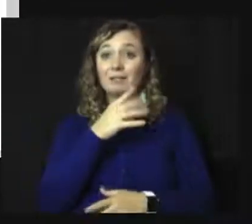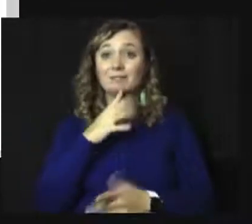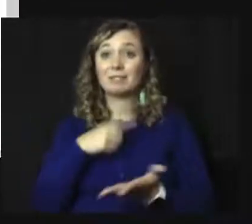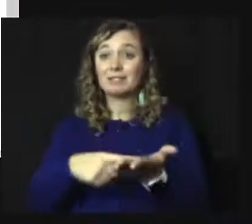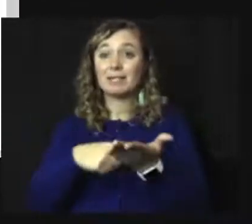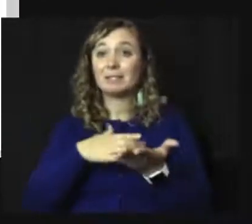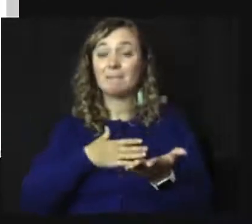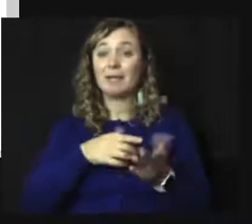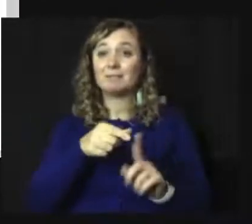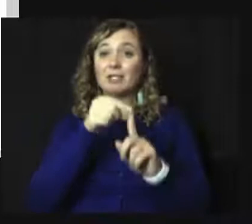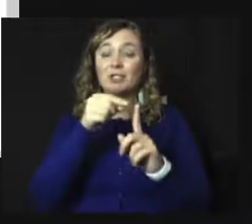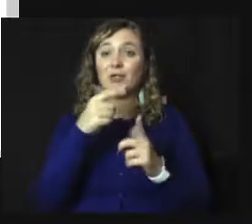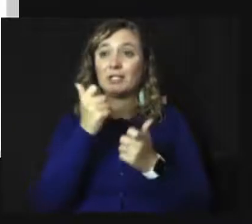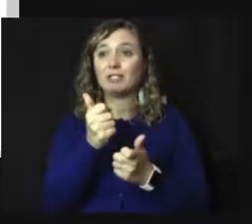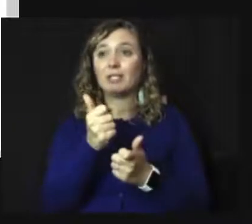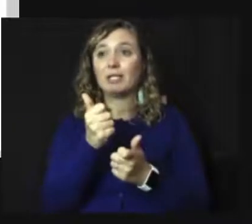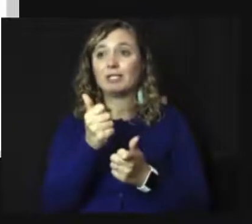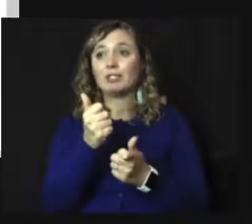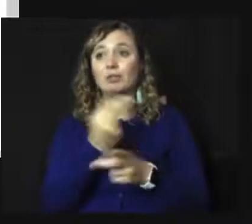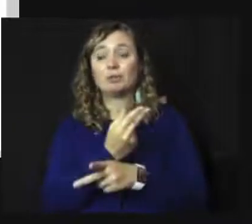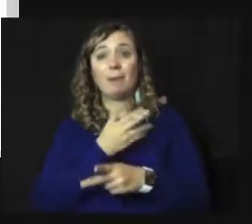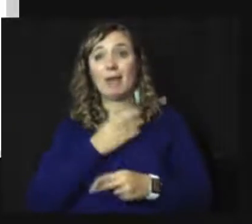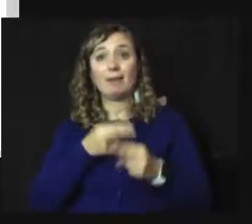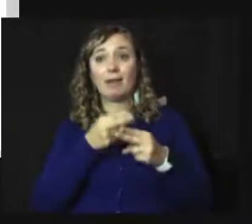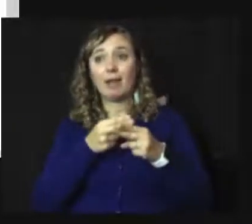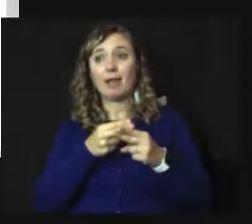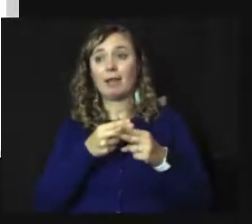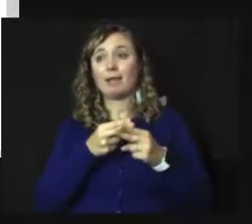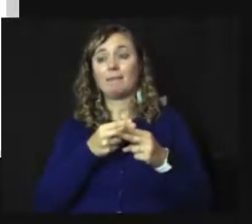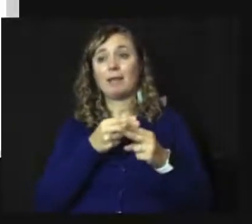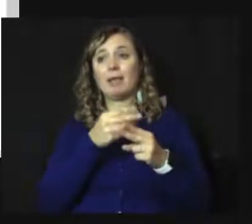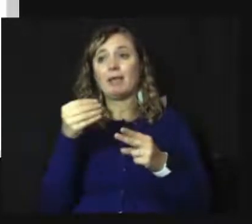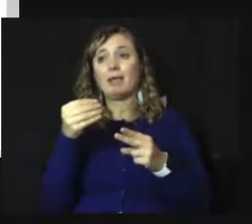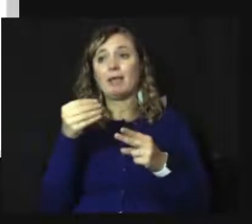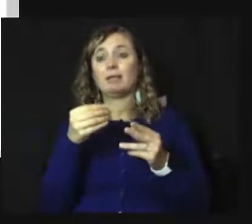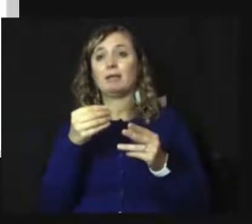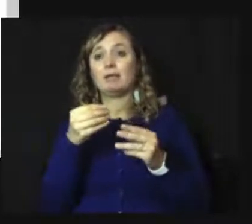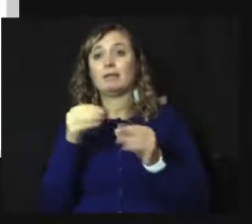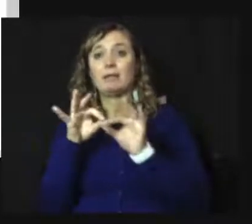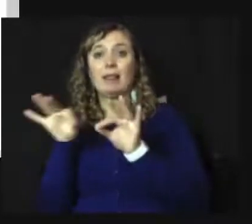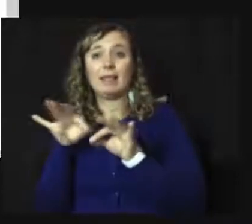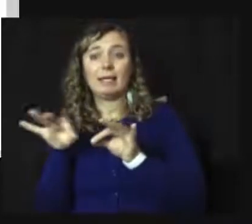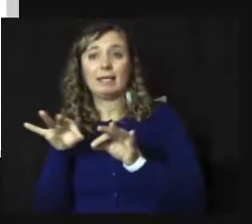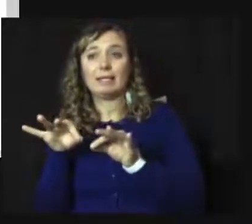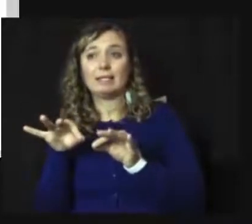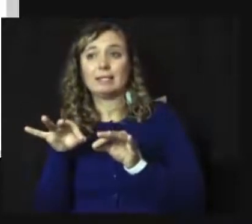name. And I think these links are also in that kind of handy resource kit.